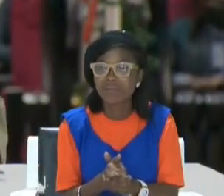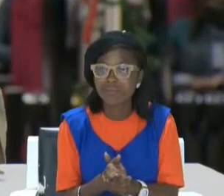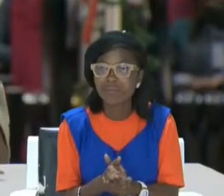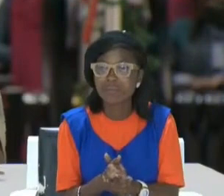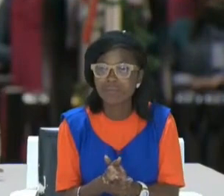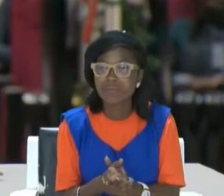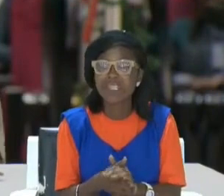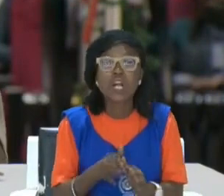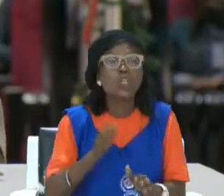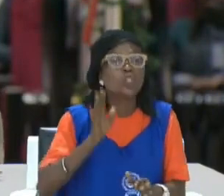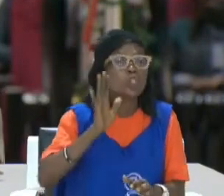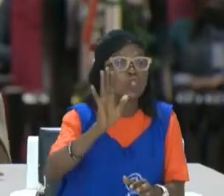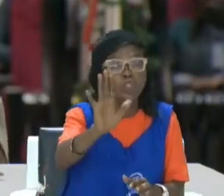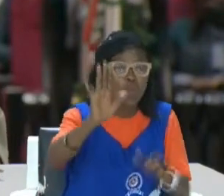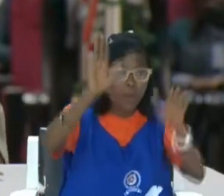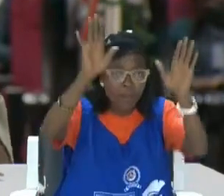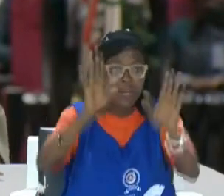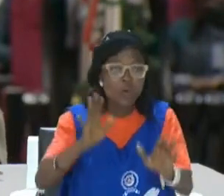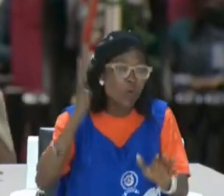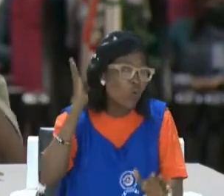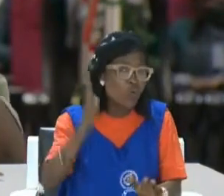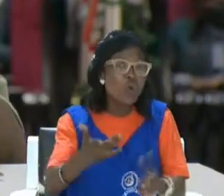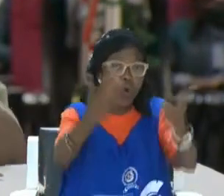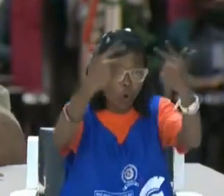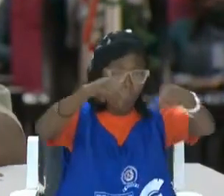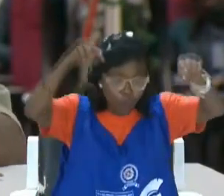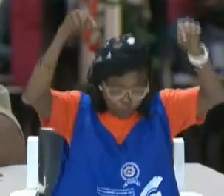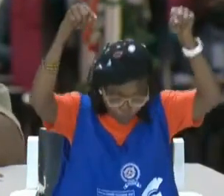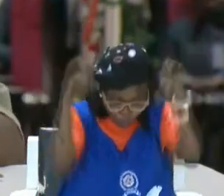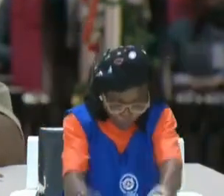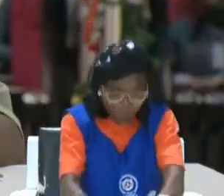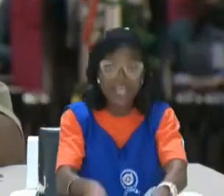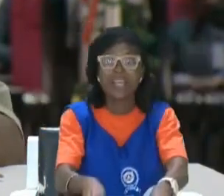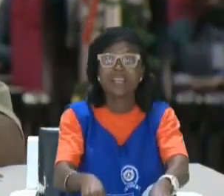And your miracle will come today.